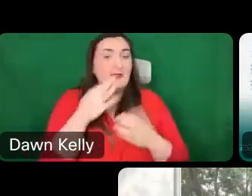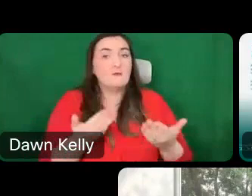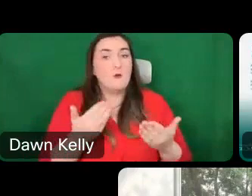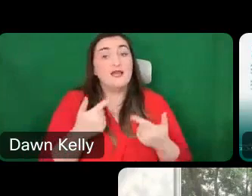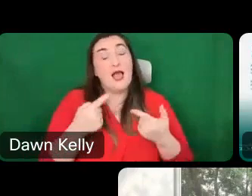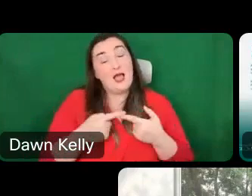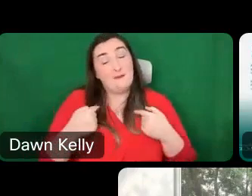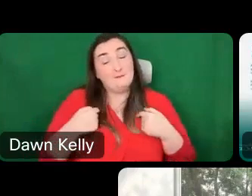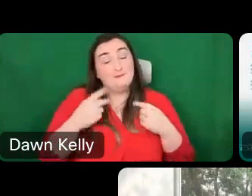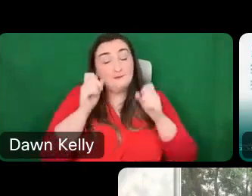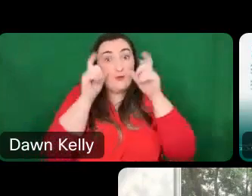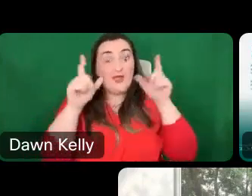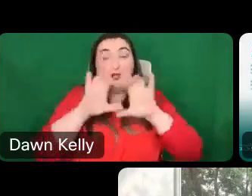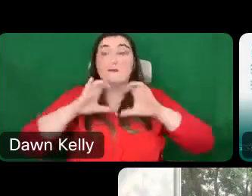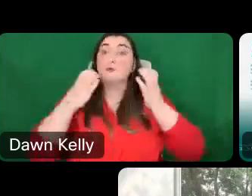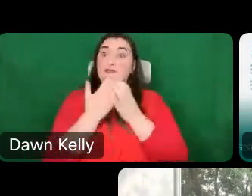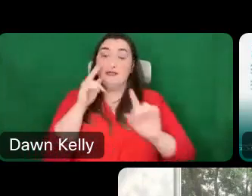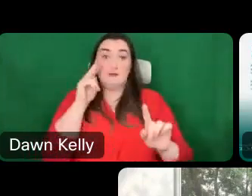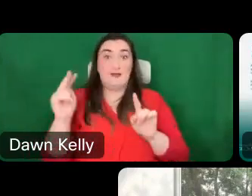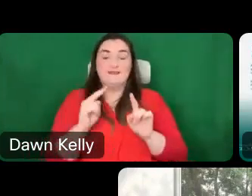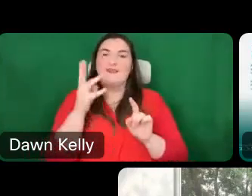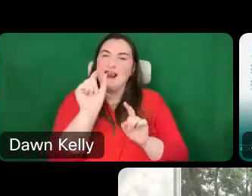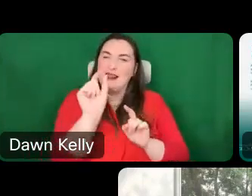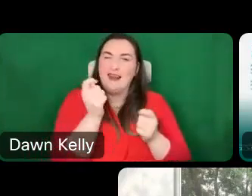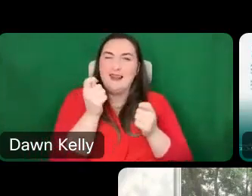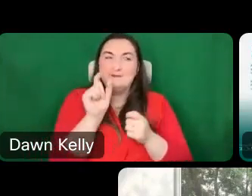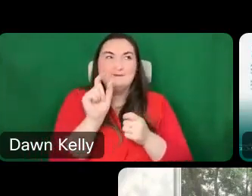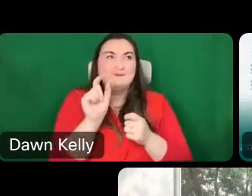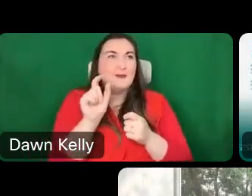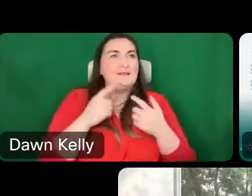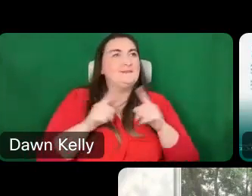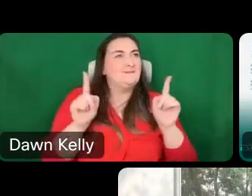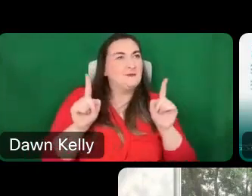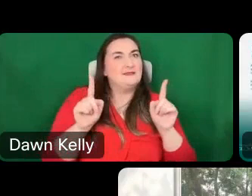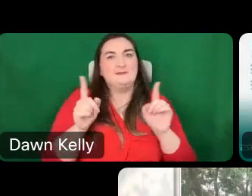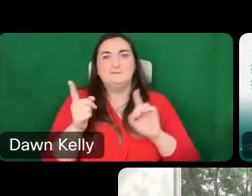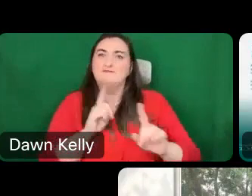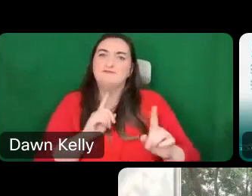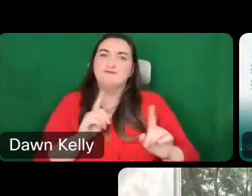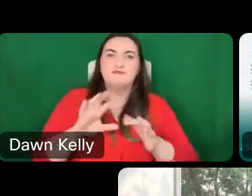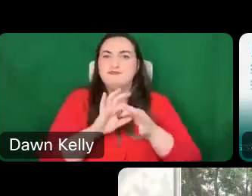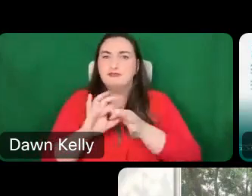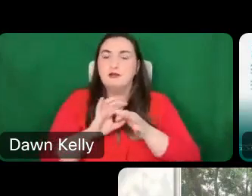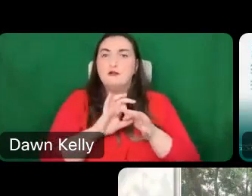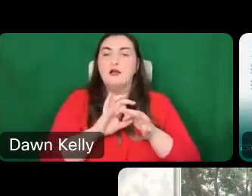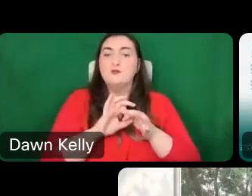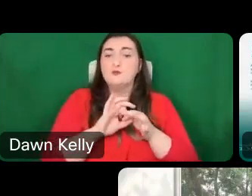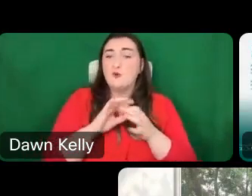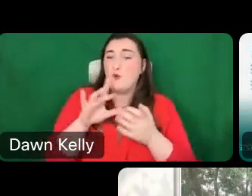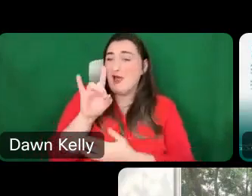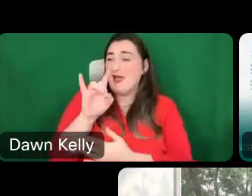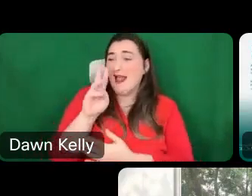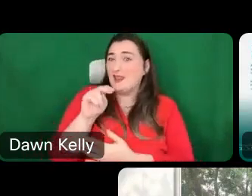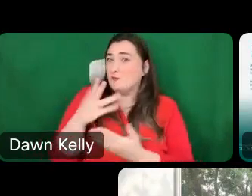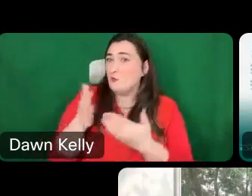you know, from the community perspective, it's going to be a little bit different and a different dynamic. So Helen, from your perspective, what's coming up from an